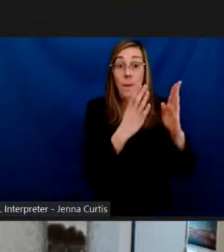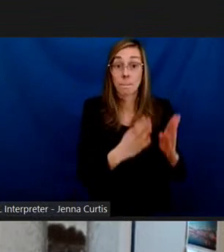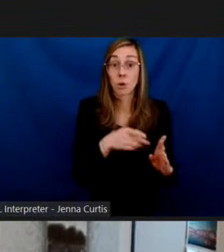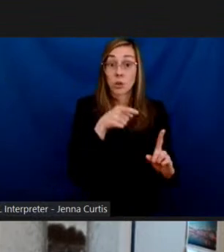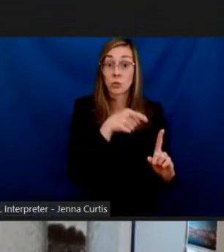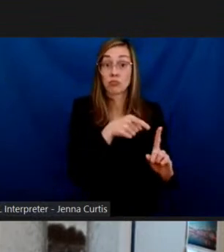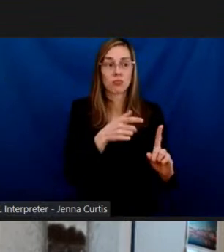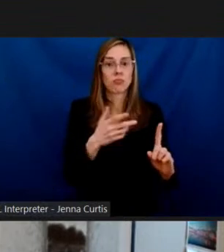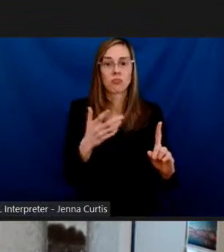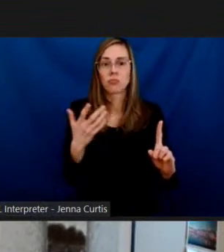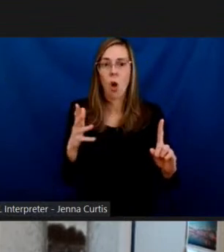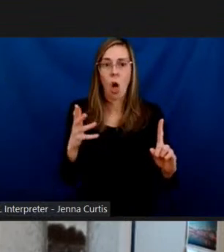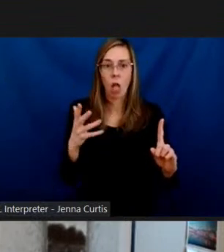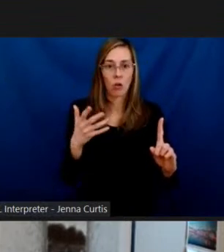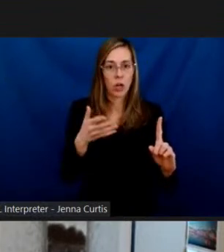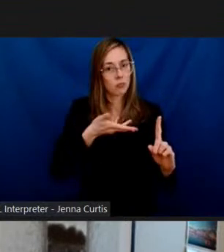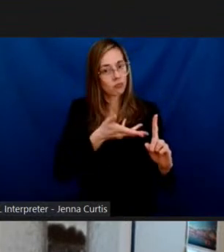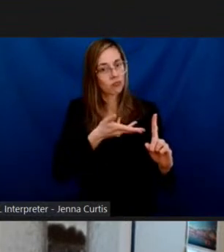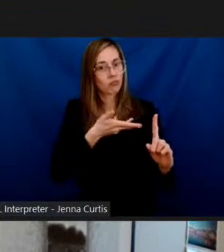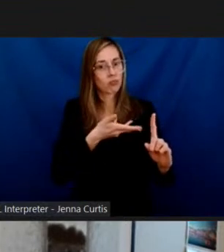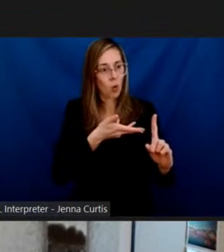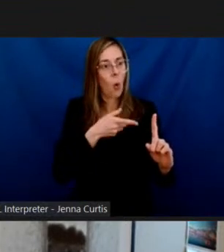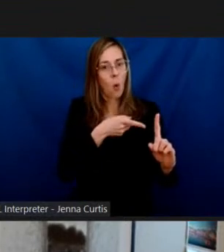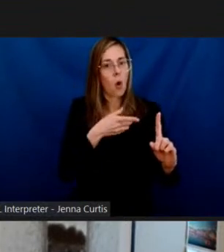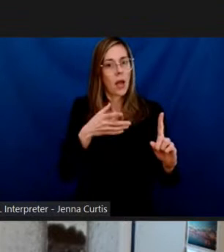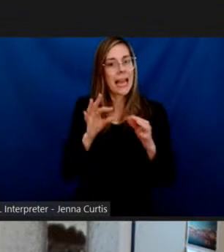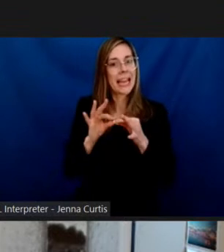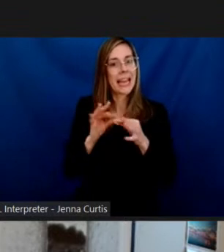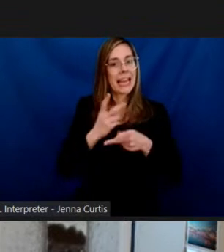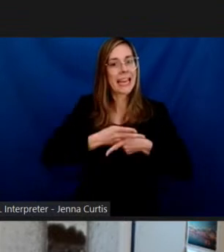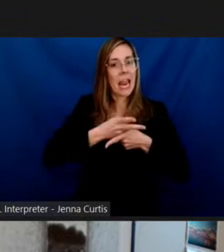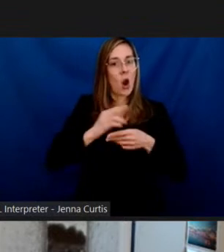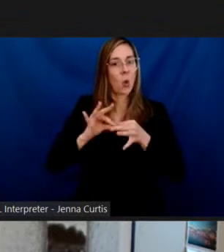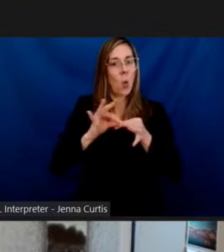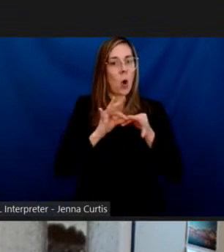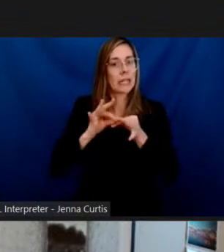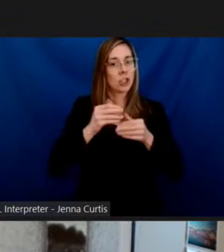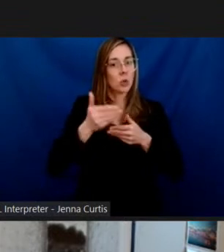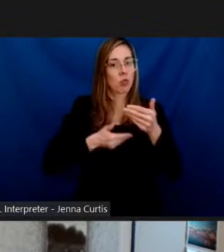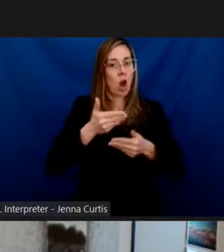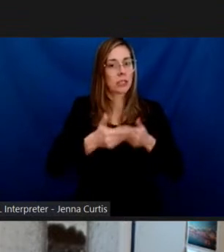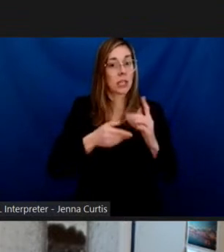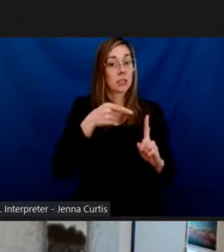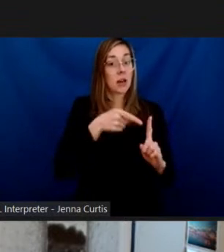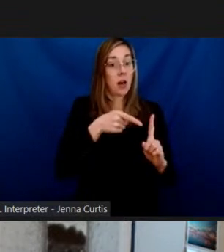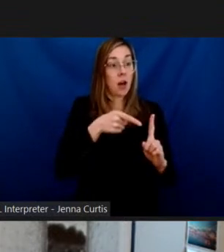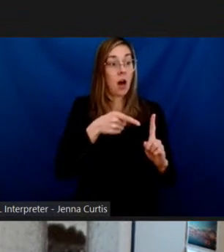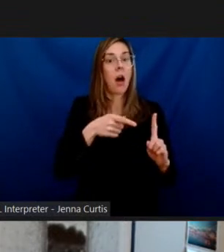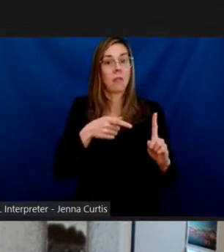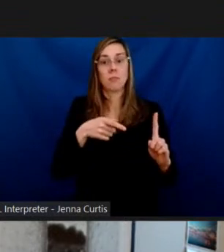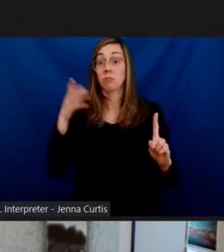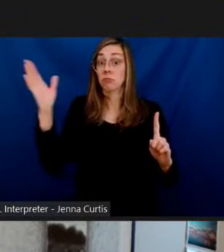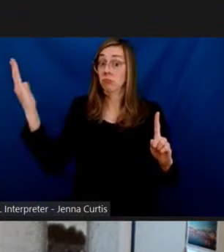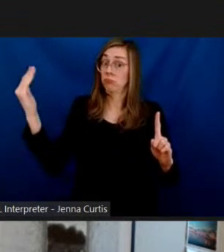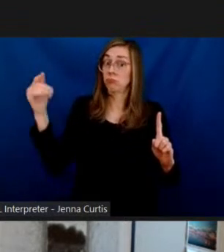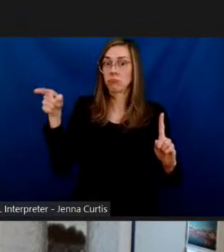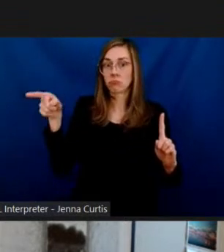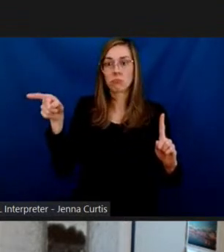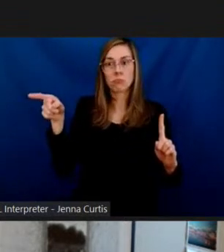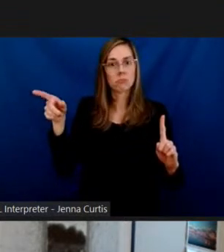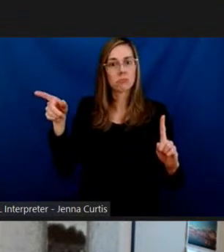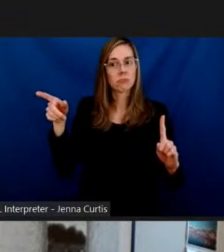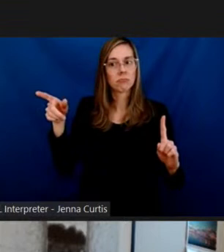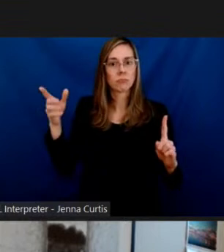some type of care coordination with, you would have the opportunity to come on site and work with that resident to